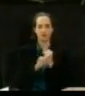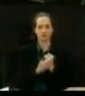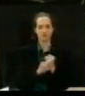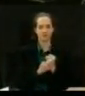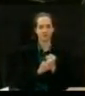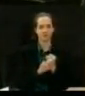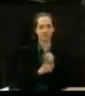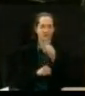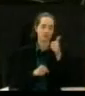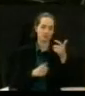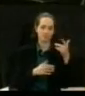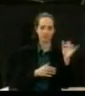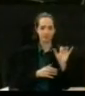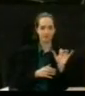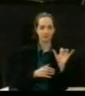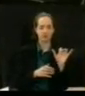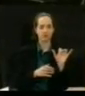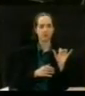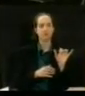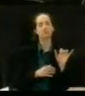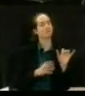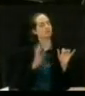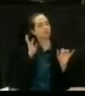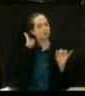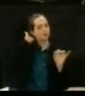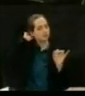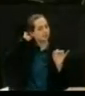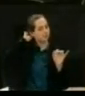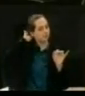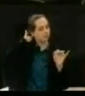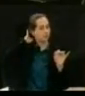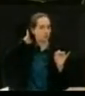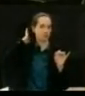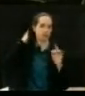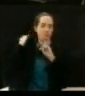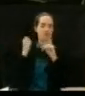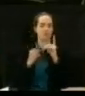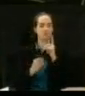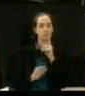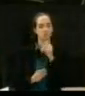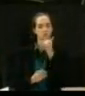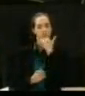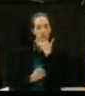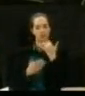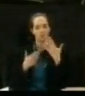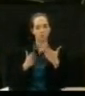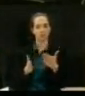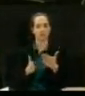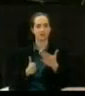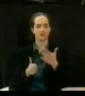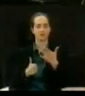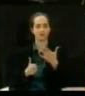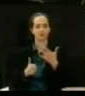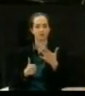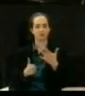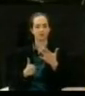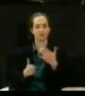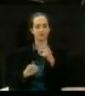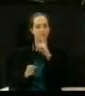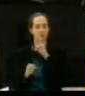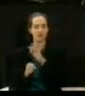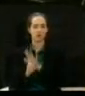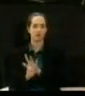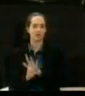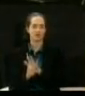to a 100-year standard. We're going the wrong direction on guaranteeing our stormwater issues, and that they're